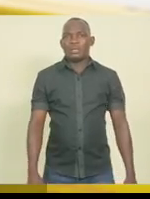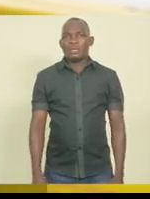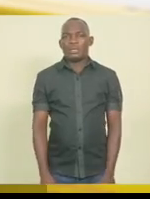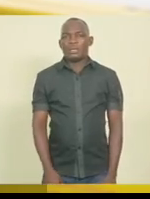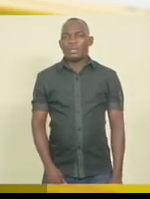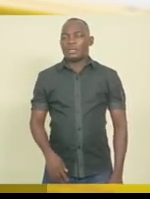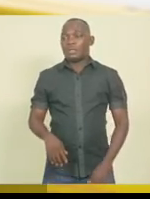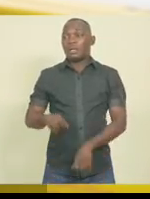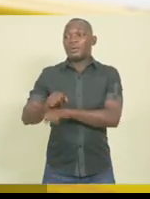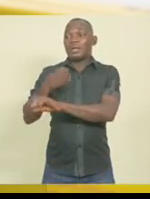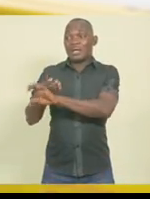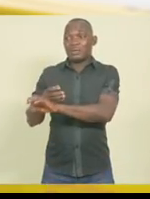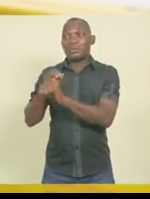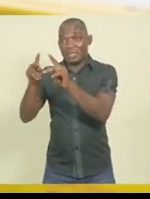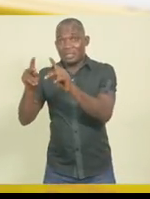work hard, why?